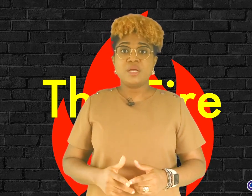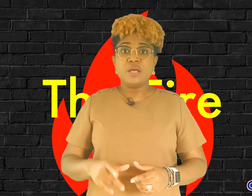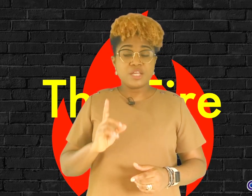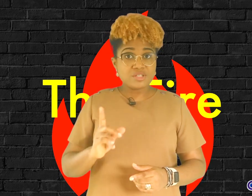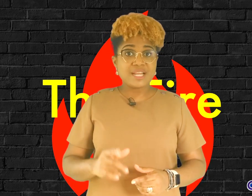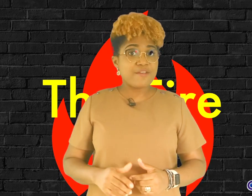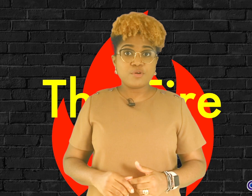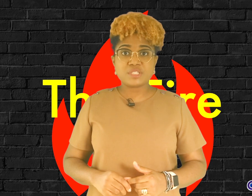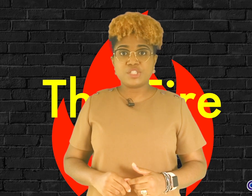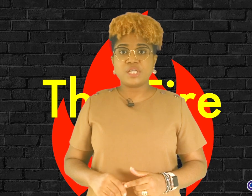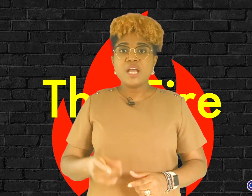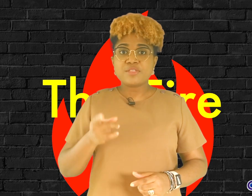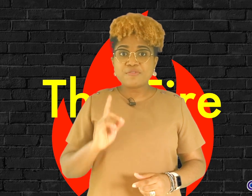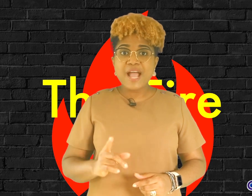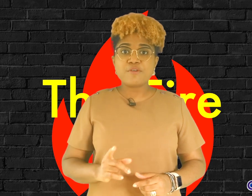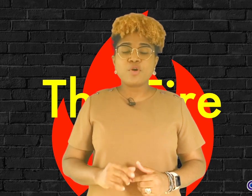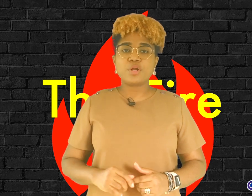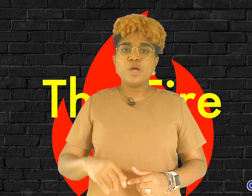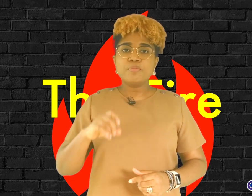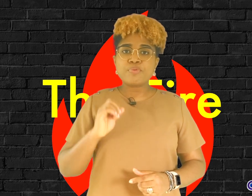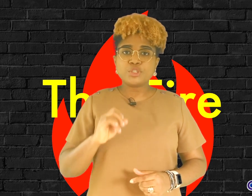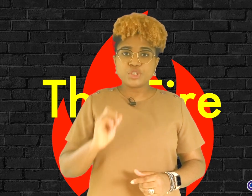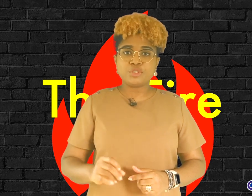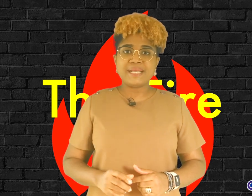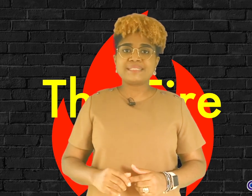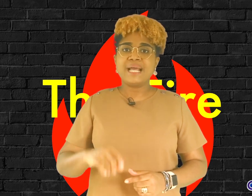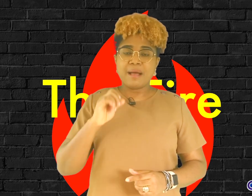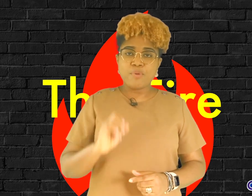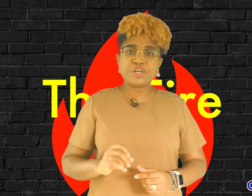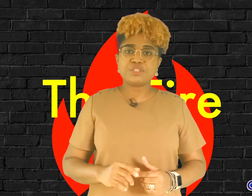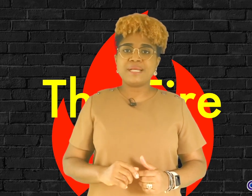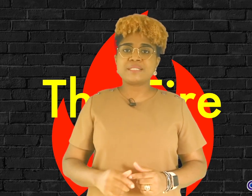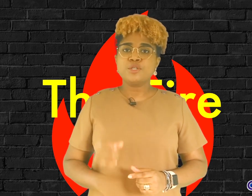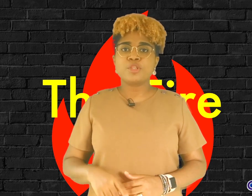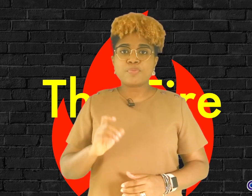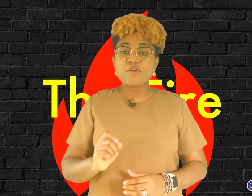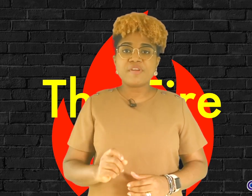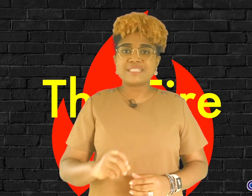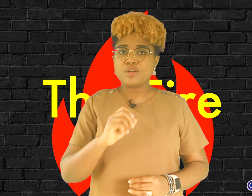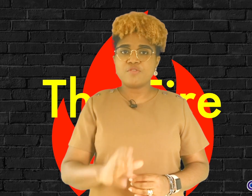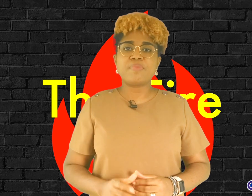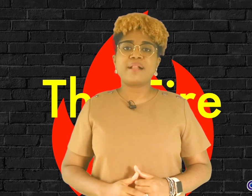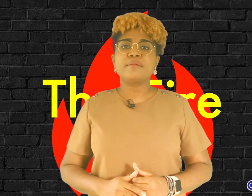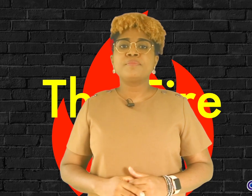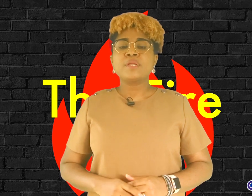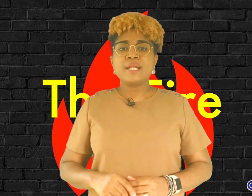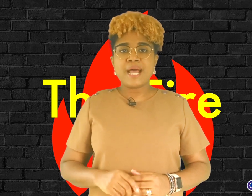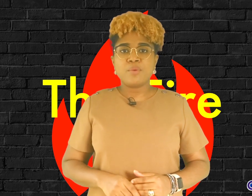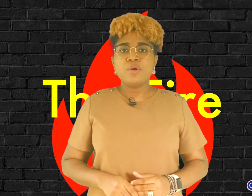teaching. He doesn't like false teaching. The fire of God brought judgment and punishment to the prophets of